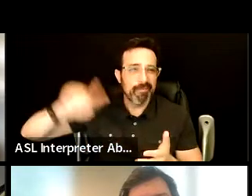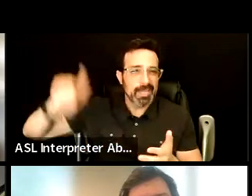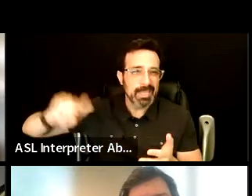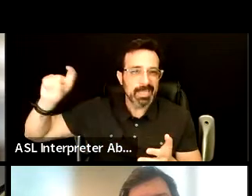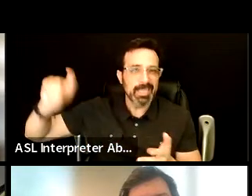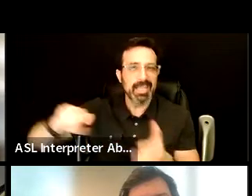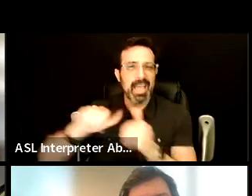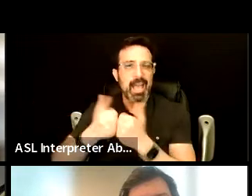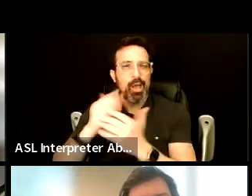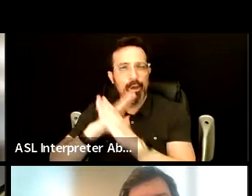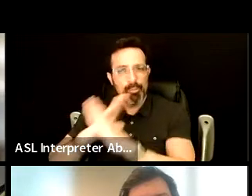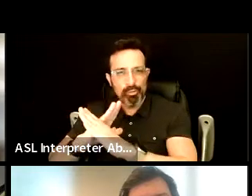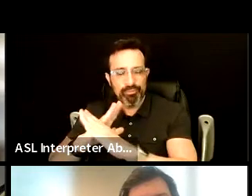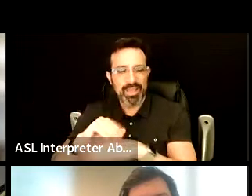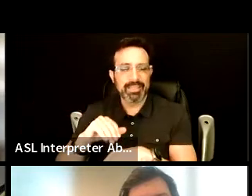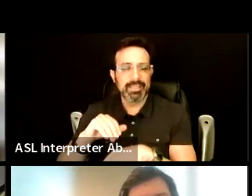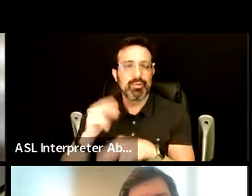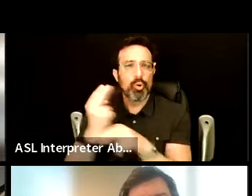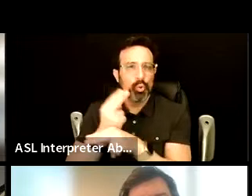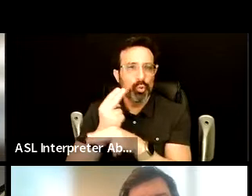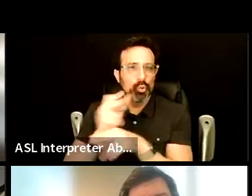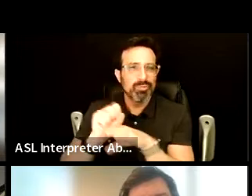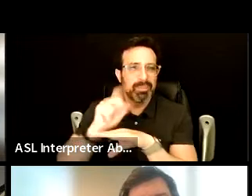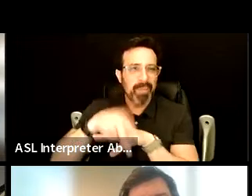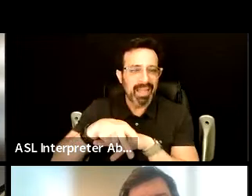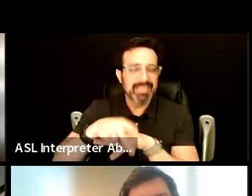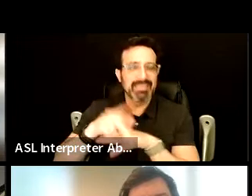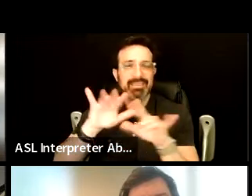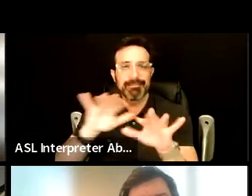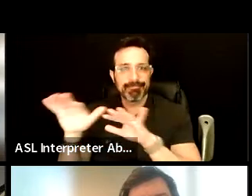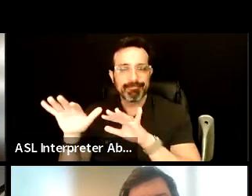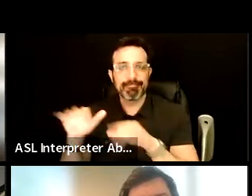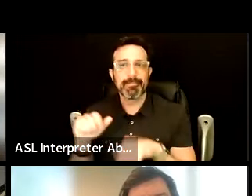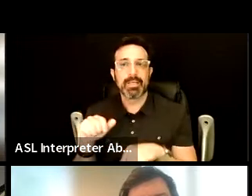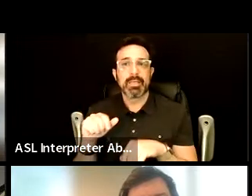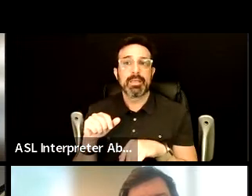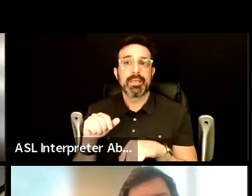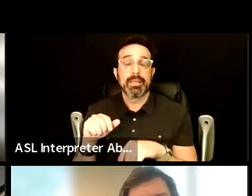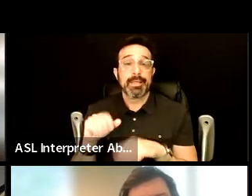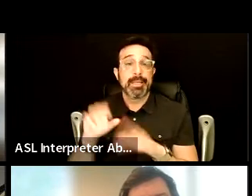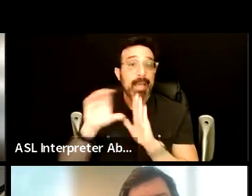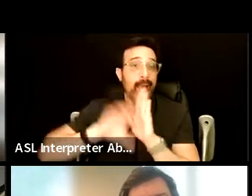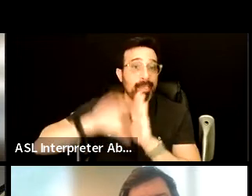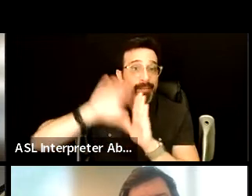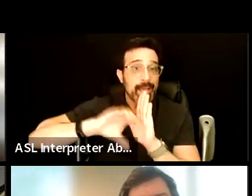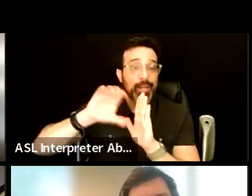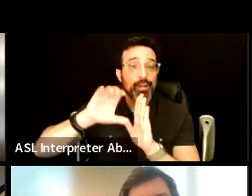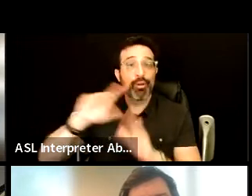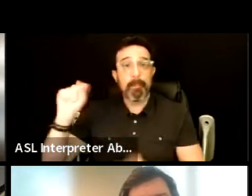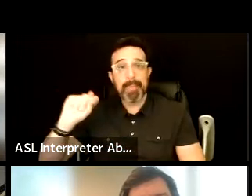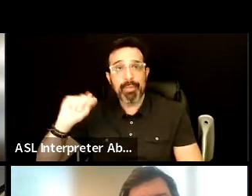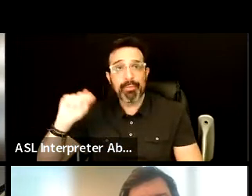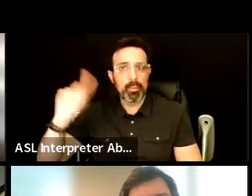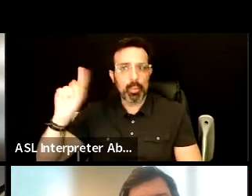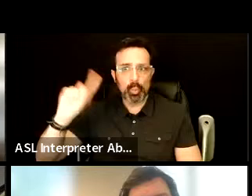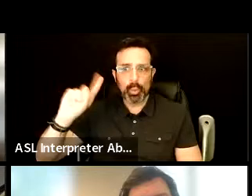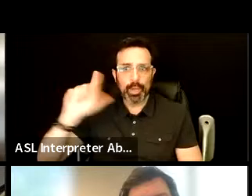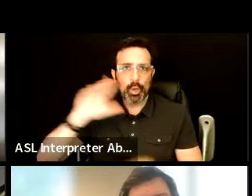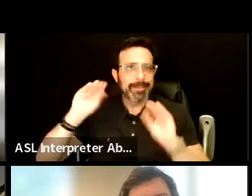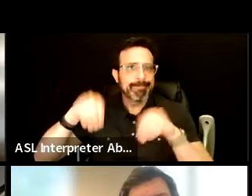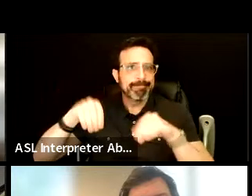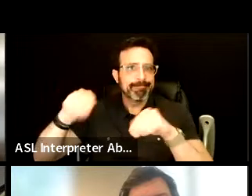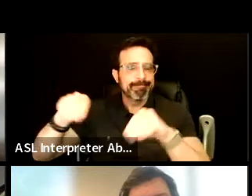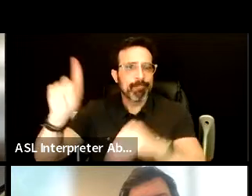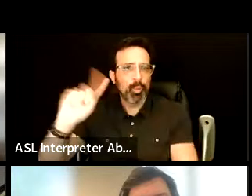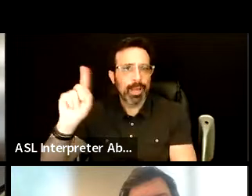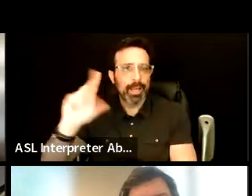we prevent or use plants or whatever? Whether it's elevators or bathrooms, where are they going to be, and